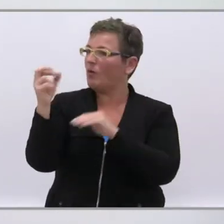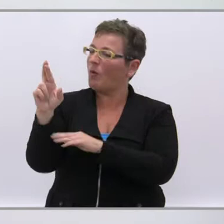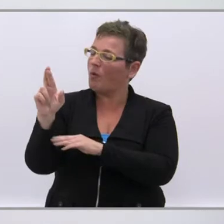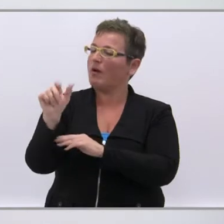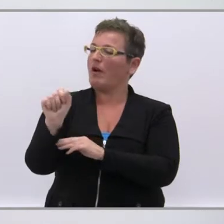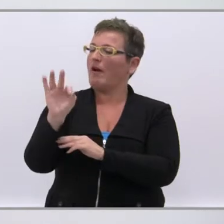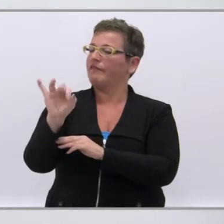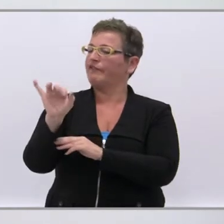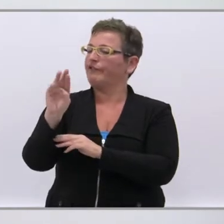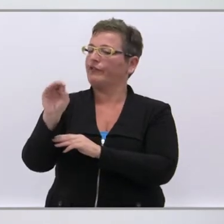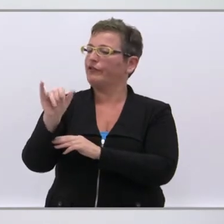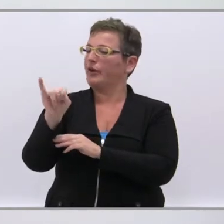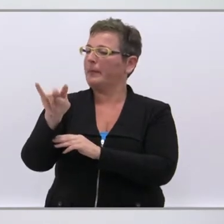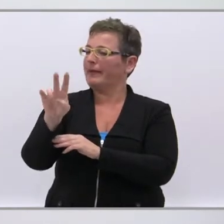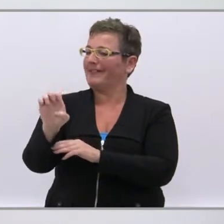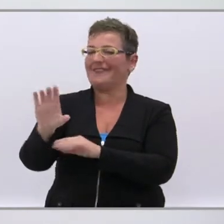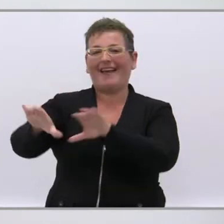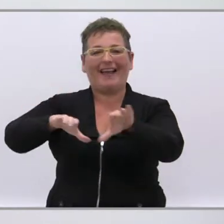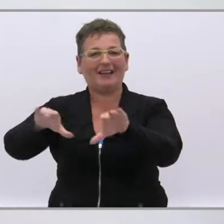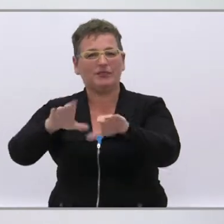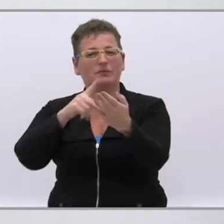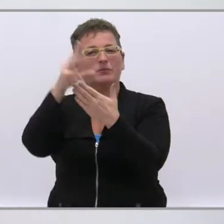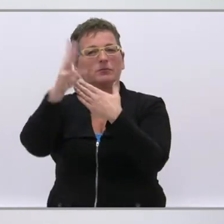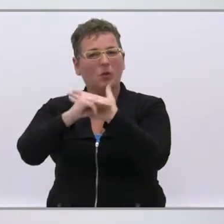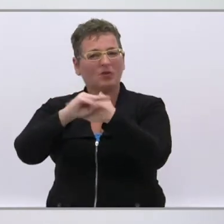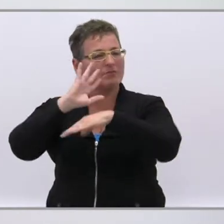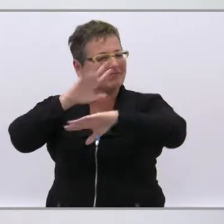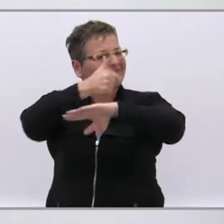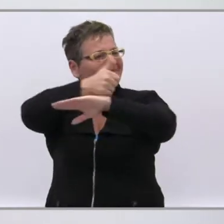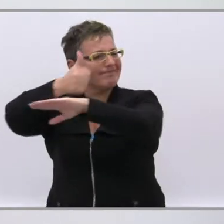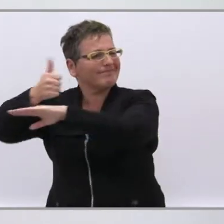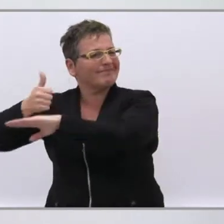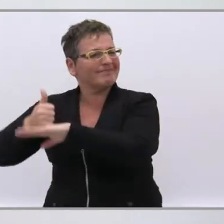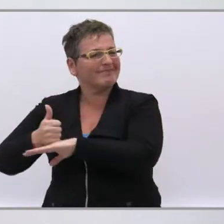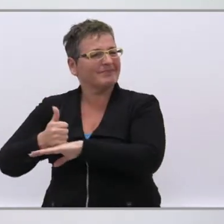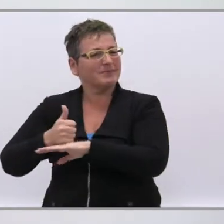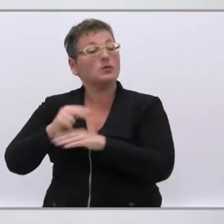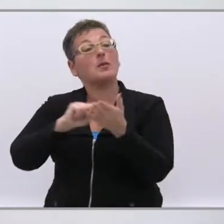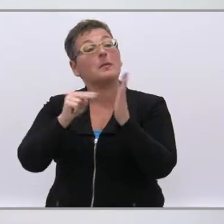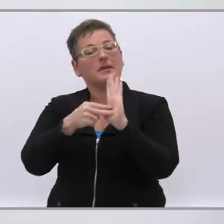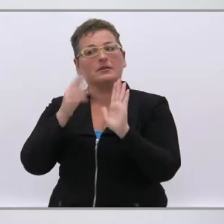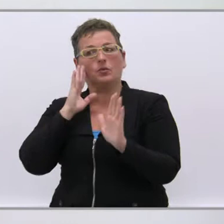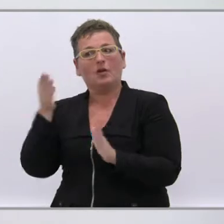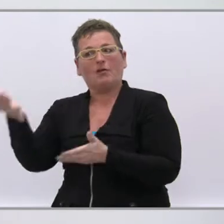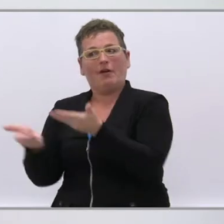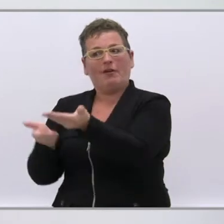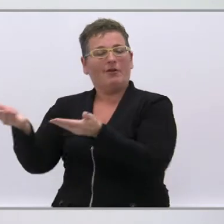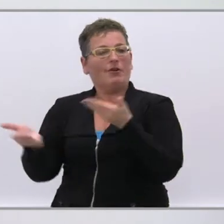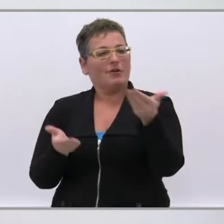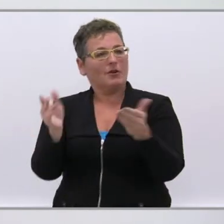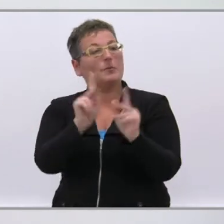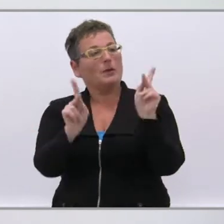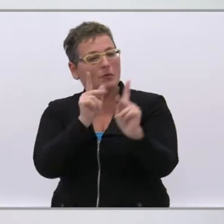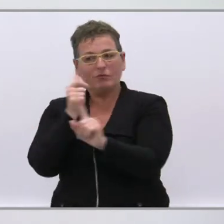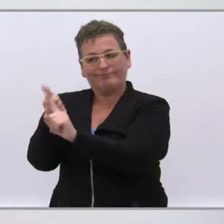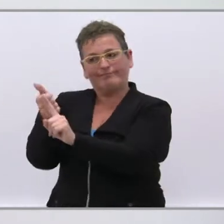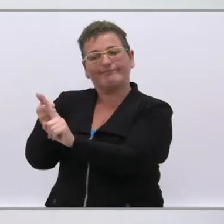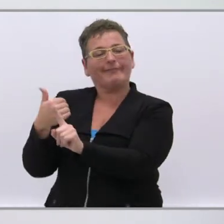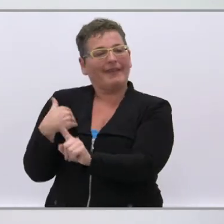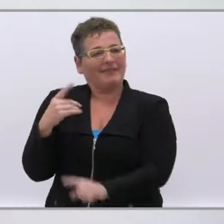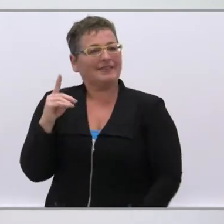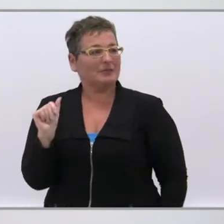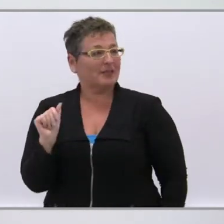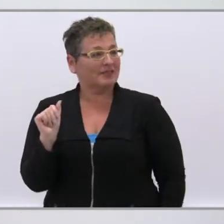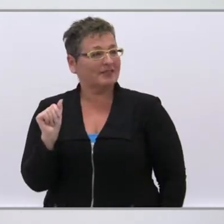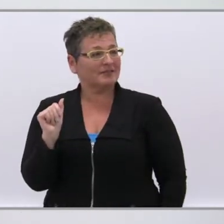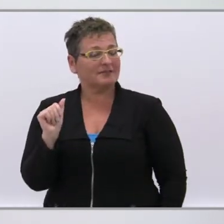action programs. Those are programs that will promote the hiring of people with disabilities. And